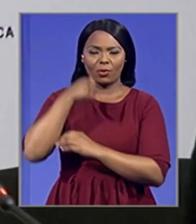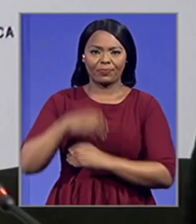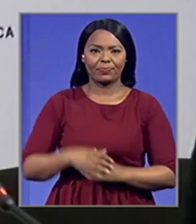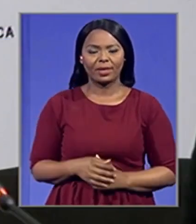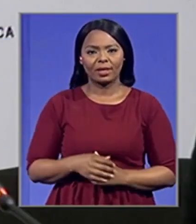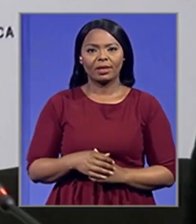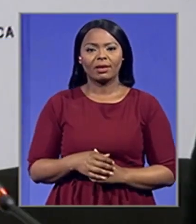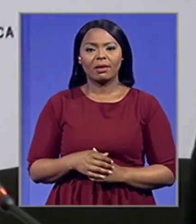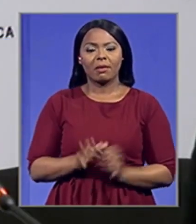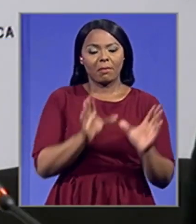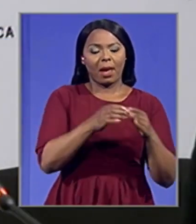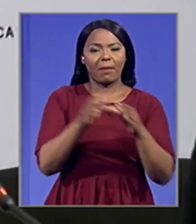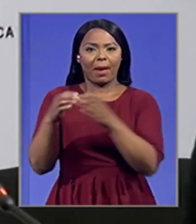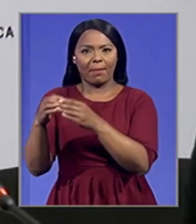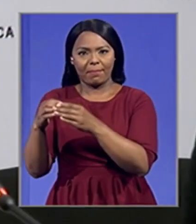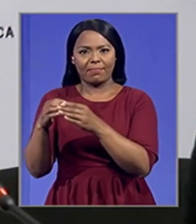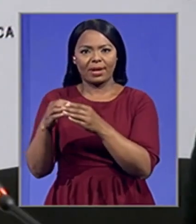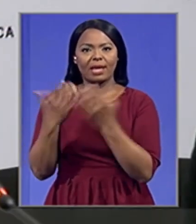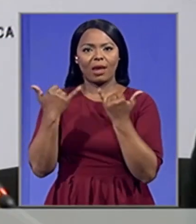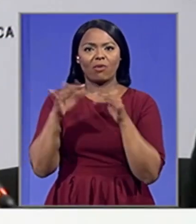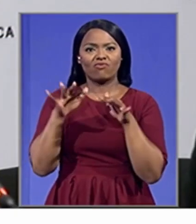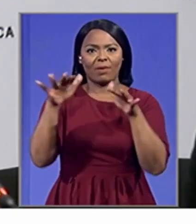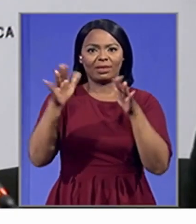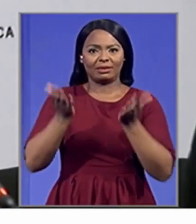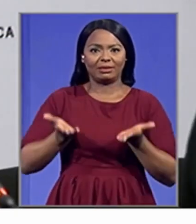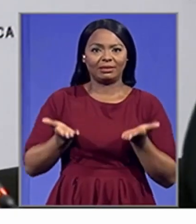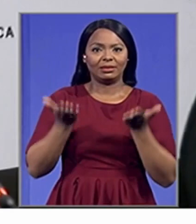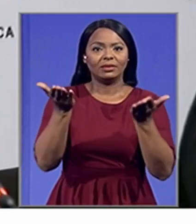All parties to the public service